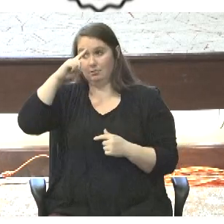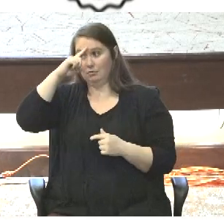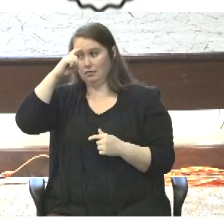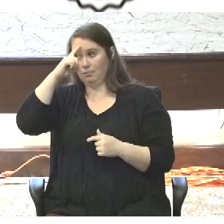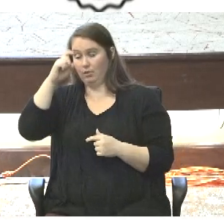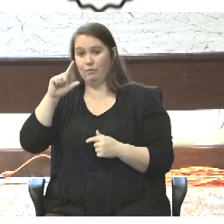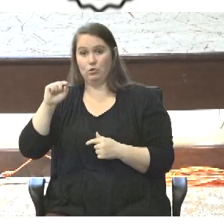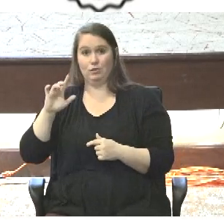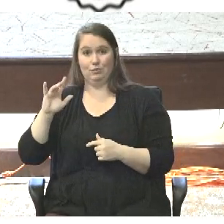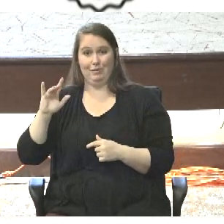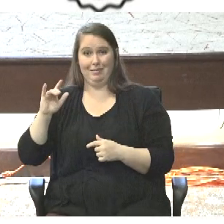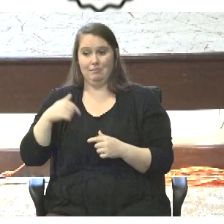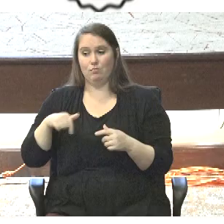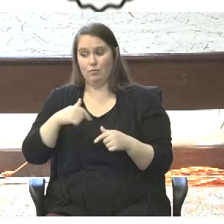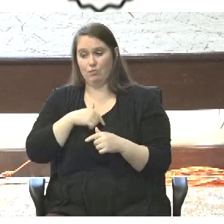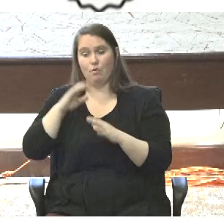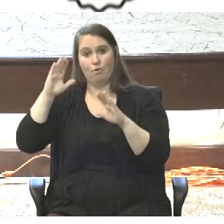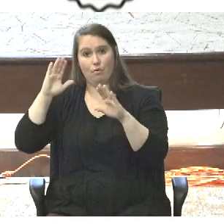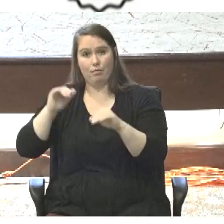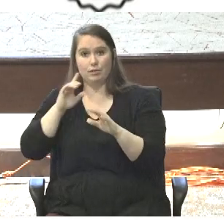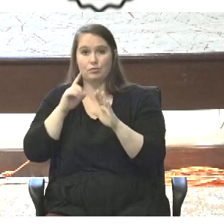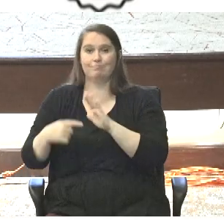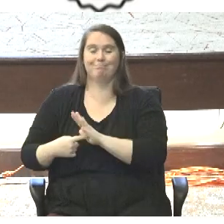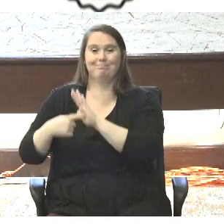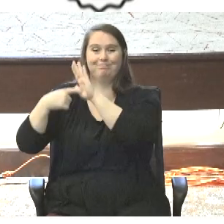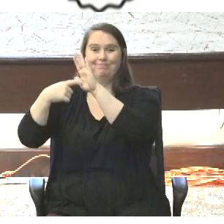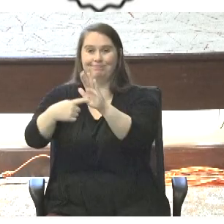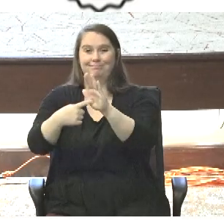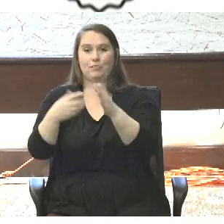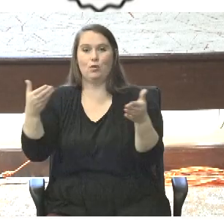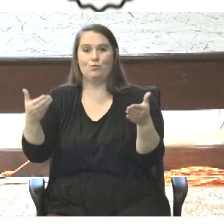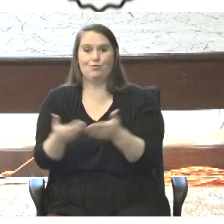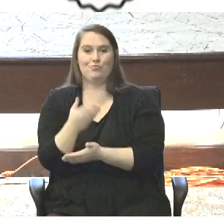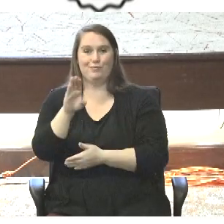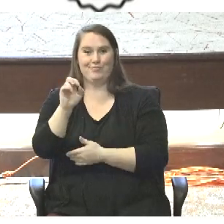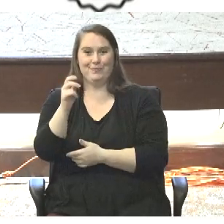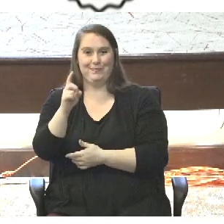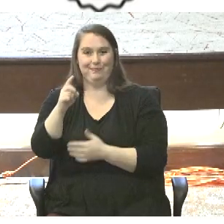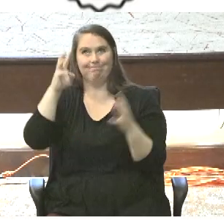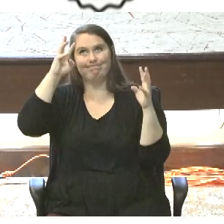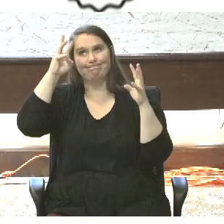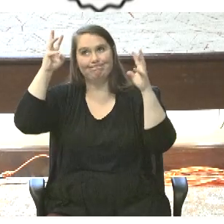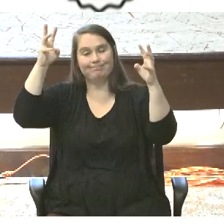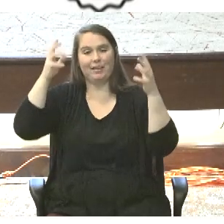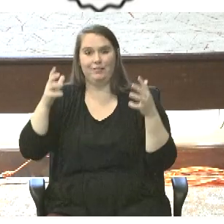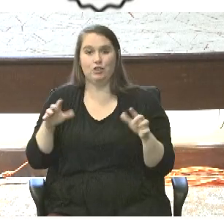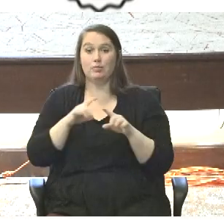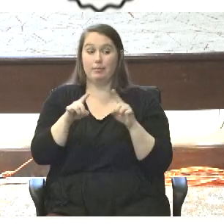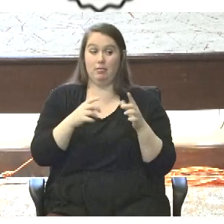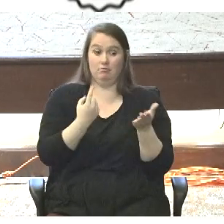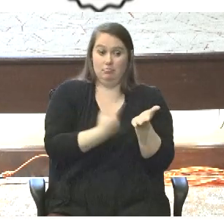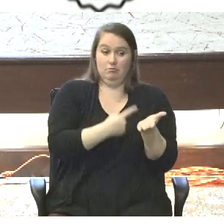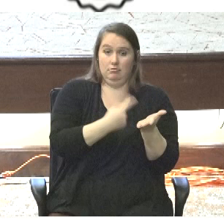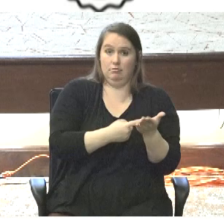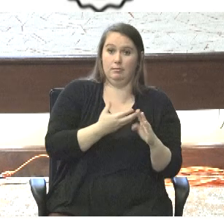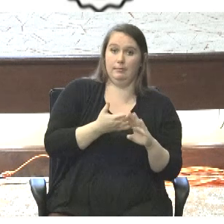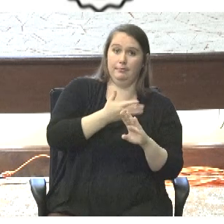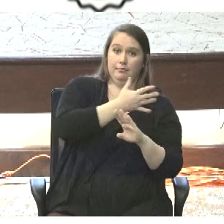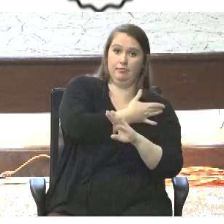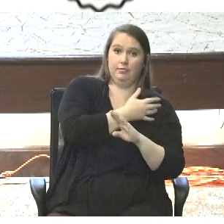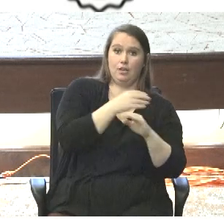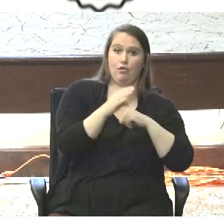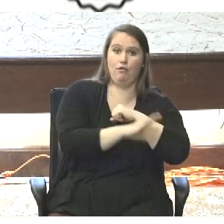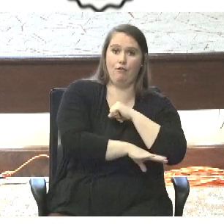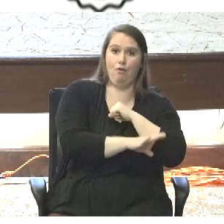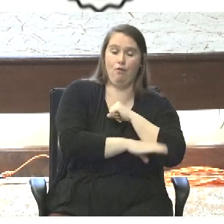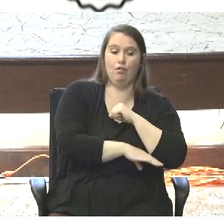2025, we are hoping to reveal our new brand creative, but those conversations really started in the fall as we talked